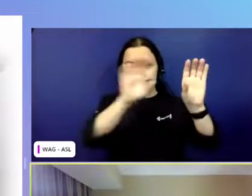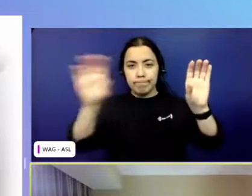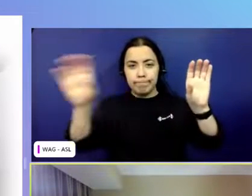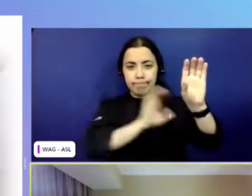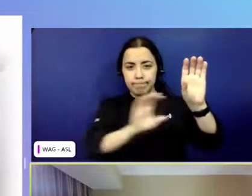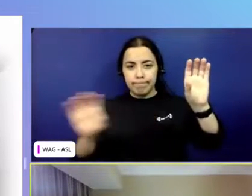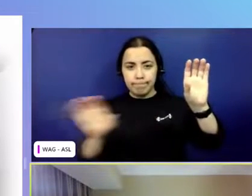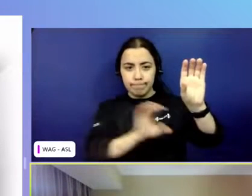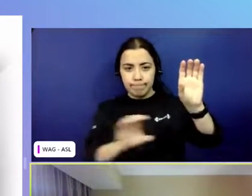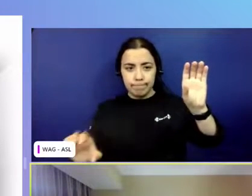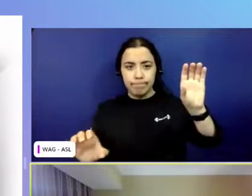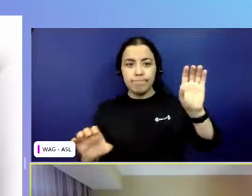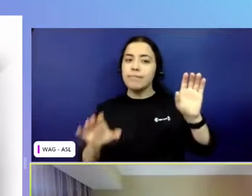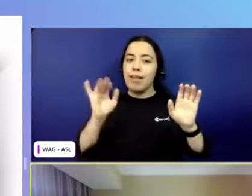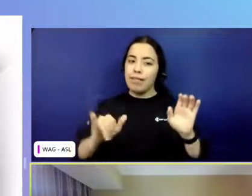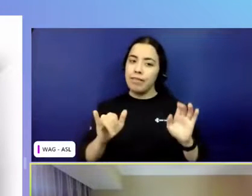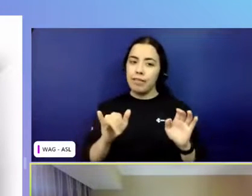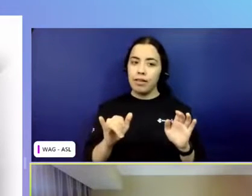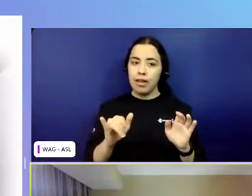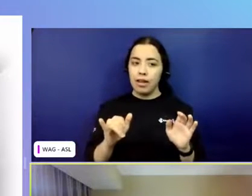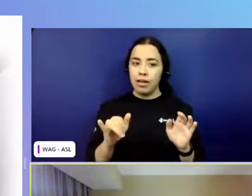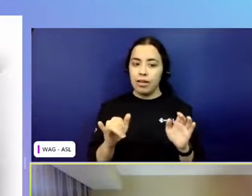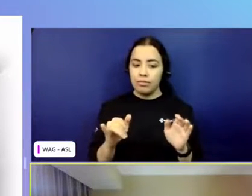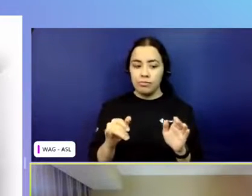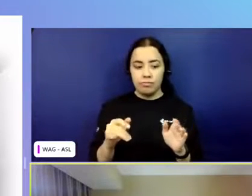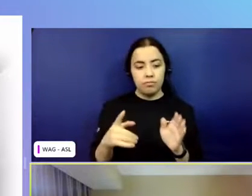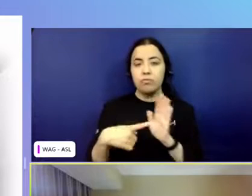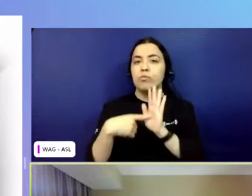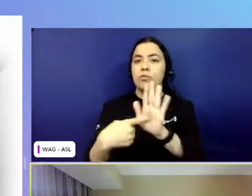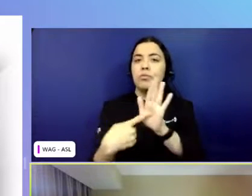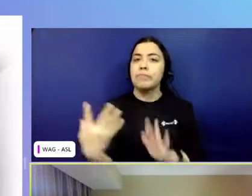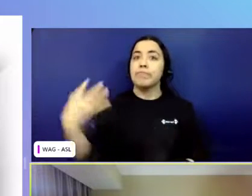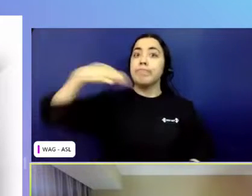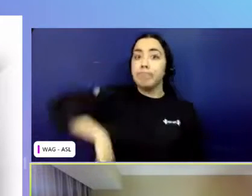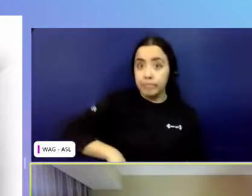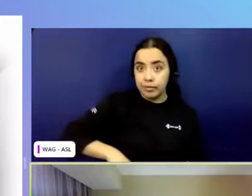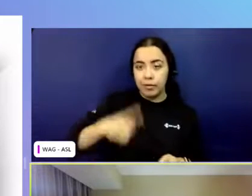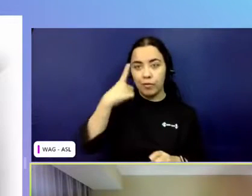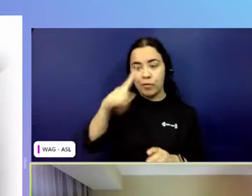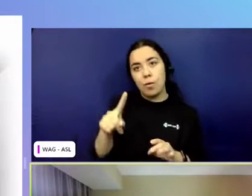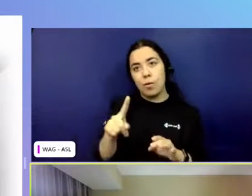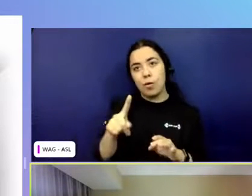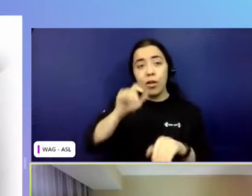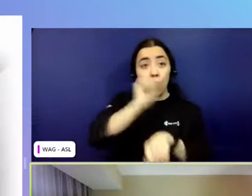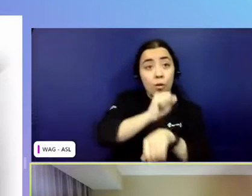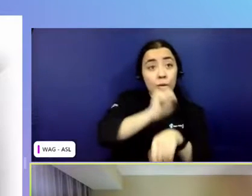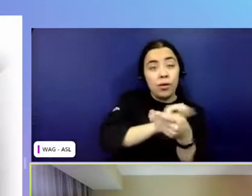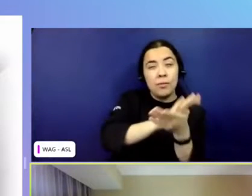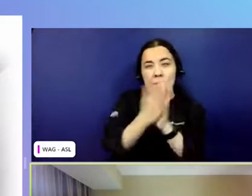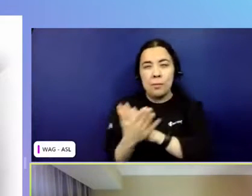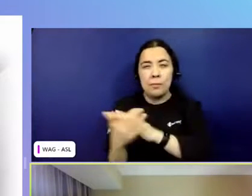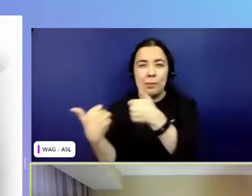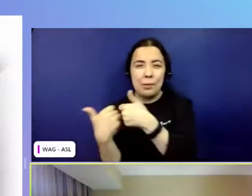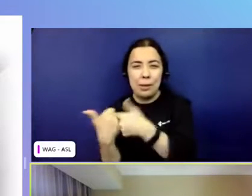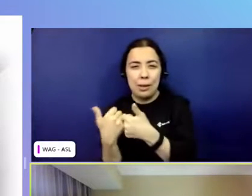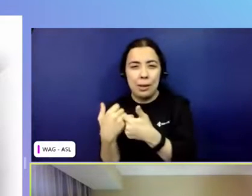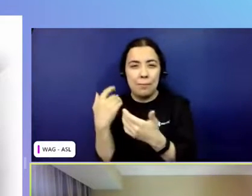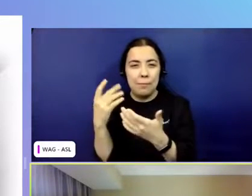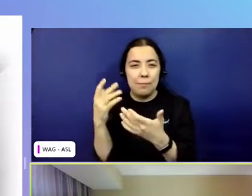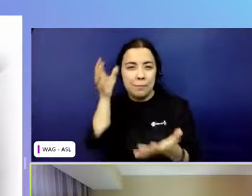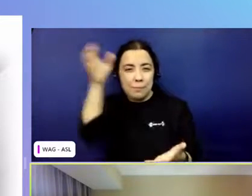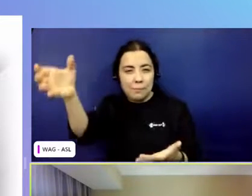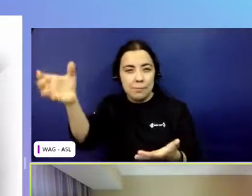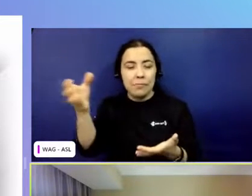what these justifications might be, but I'll go through just a few of those. So gamification, it's